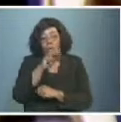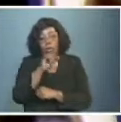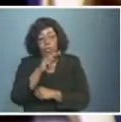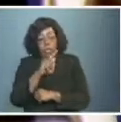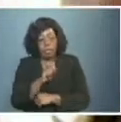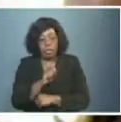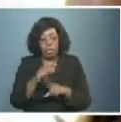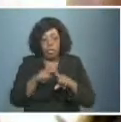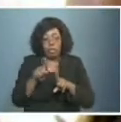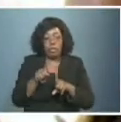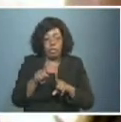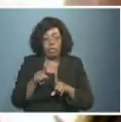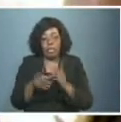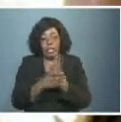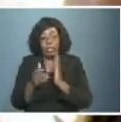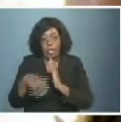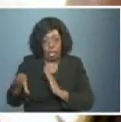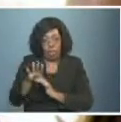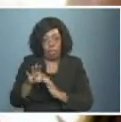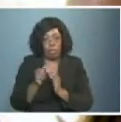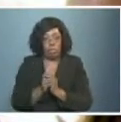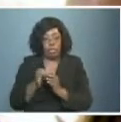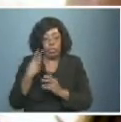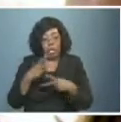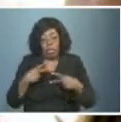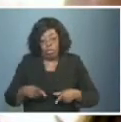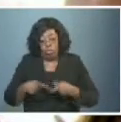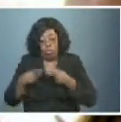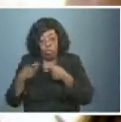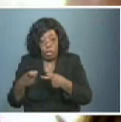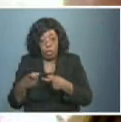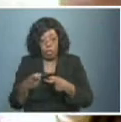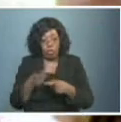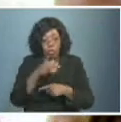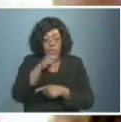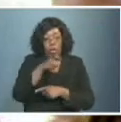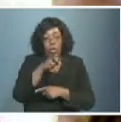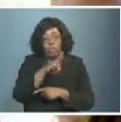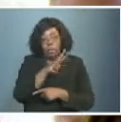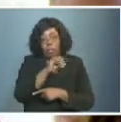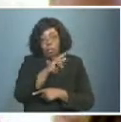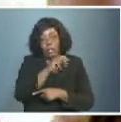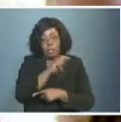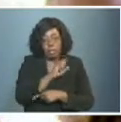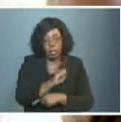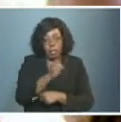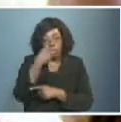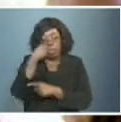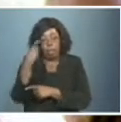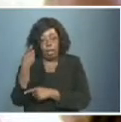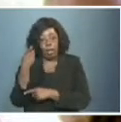fields. And we have to grant, in many cases, these work permits simply